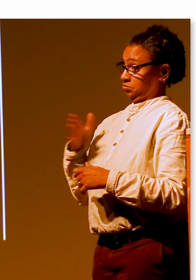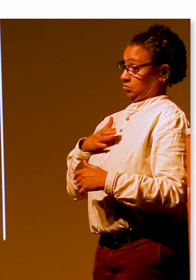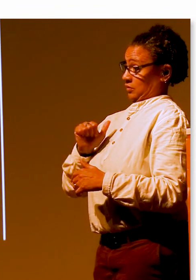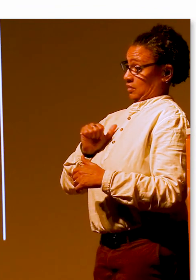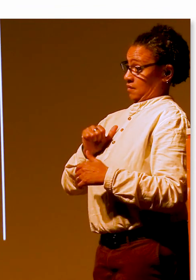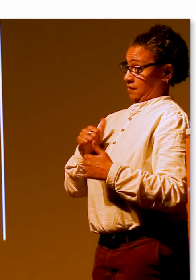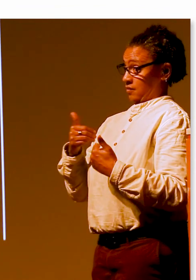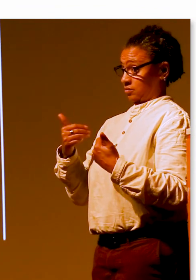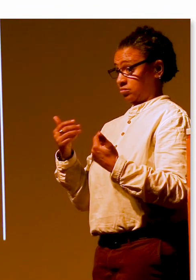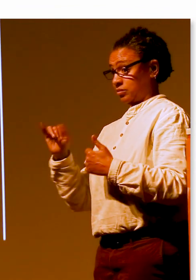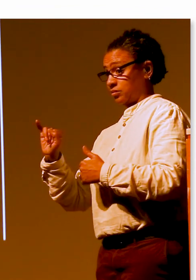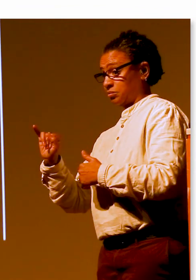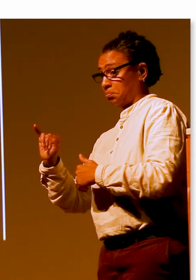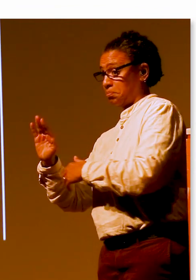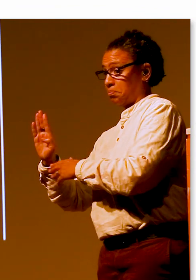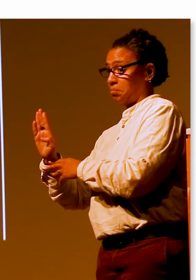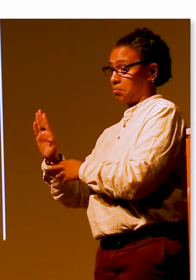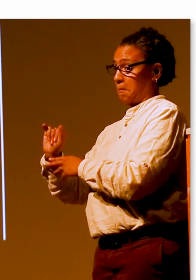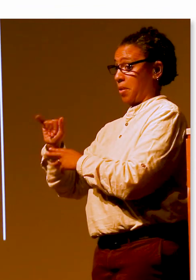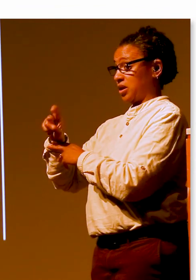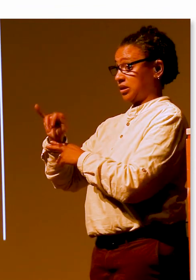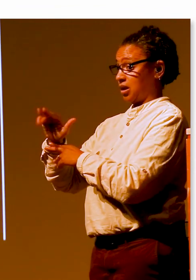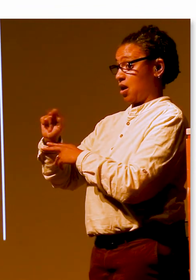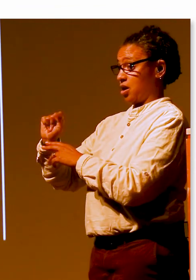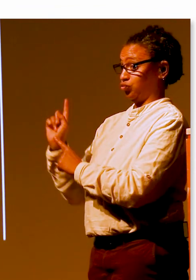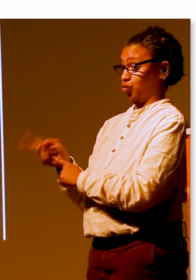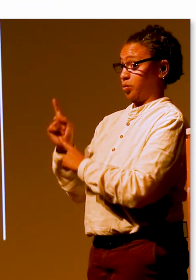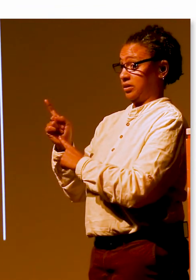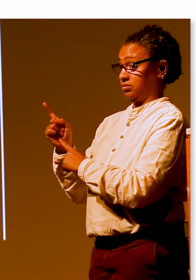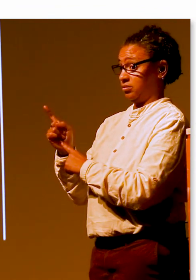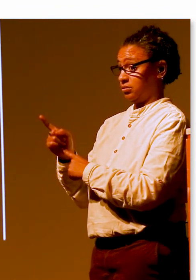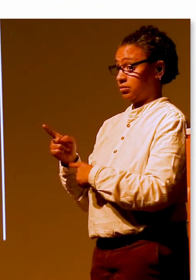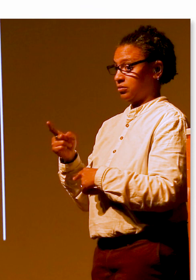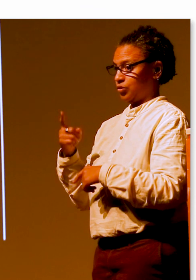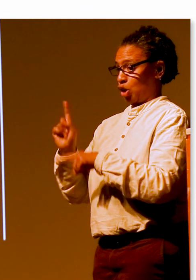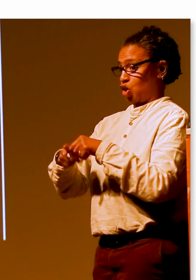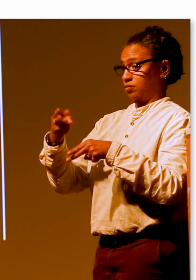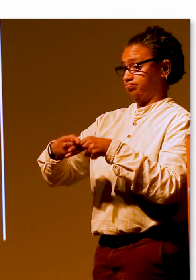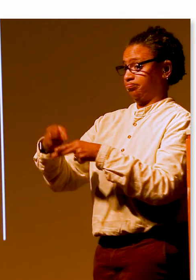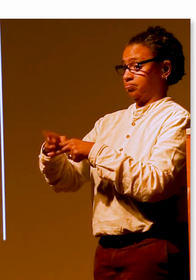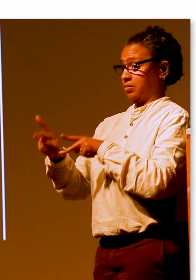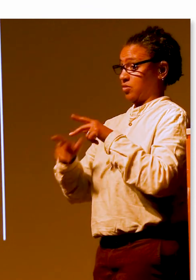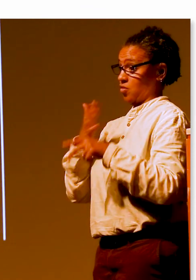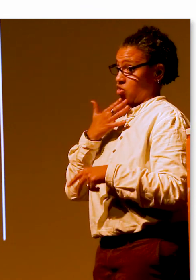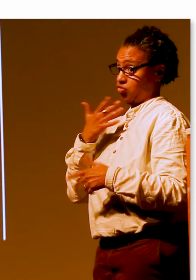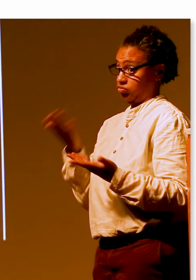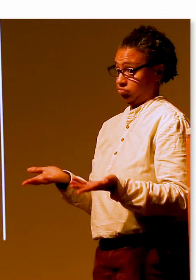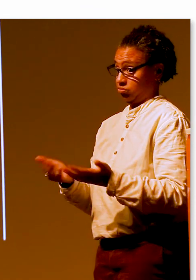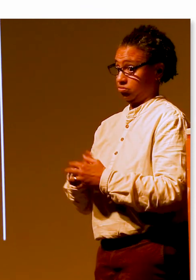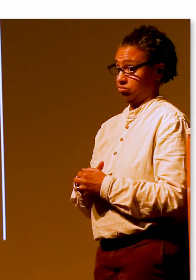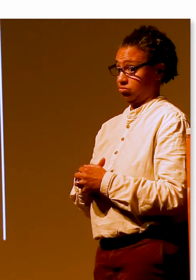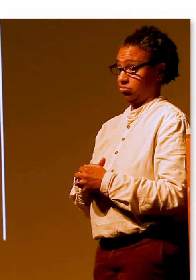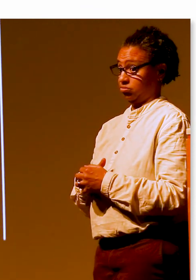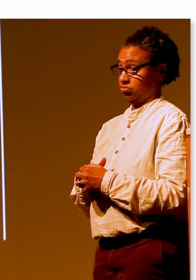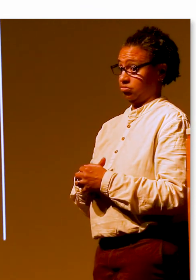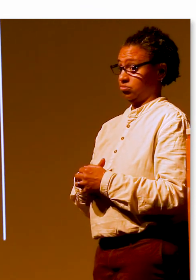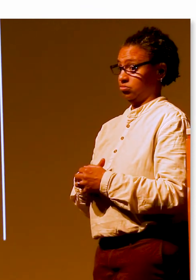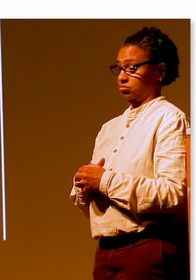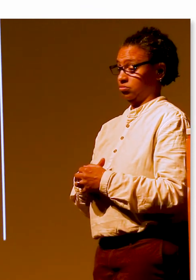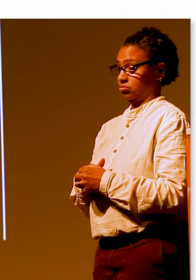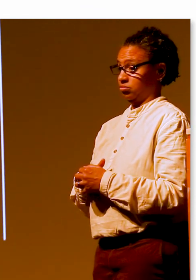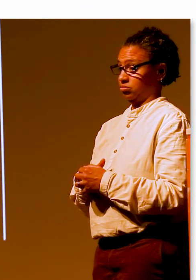name any people of color in the arts, probably besides Thelma Golden, who was my boss at the time. And now I